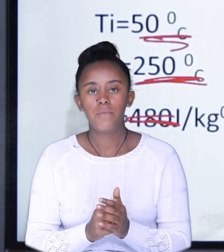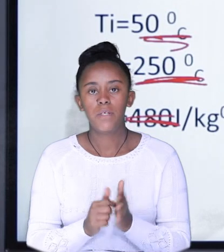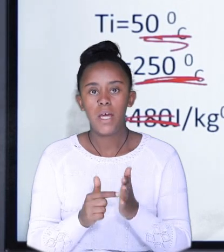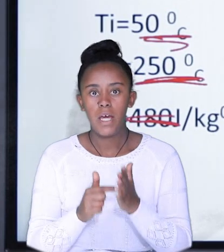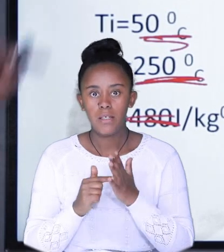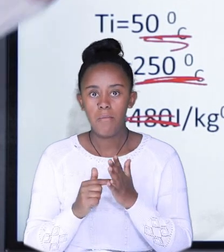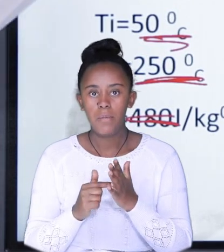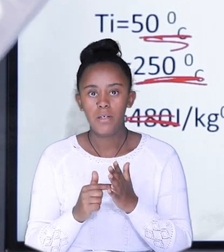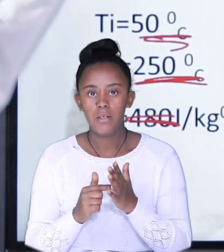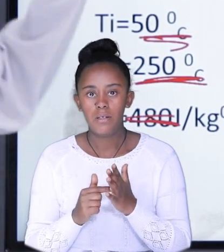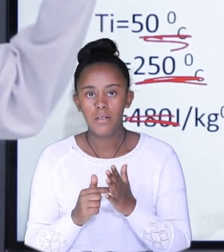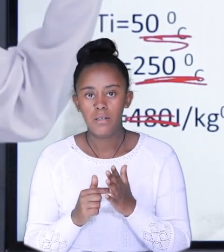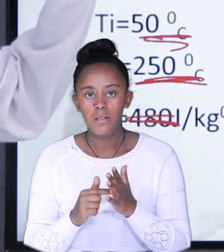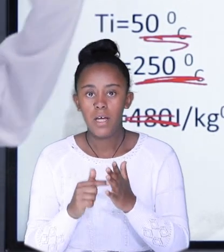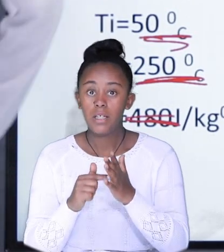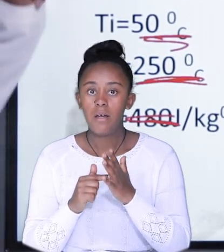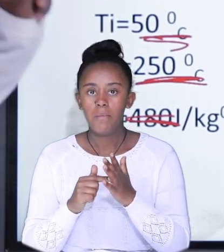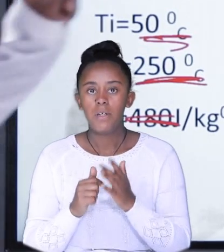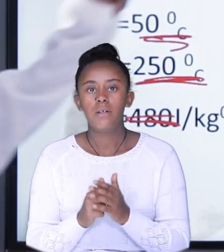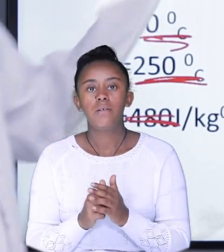Example.